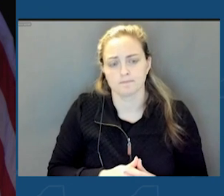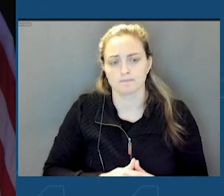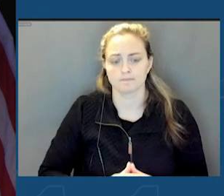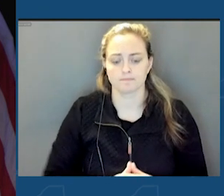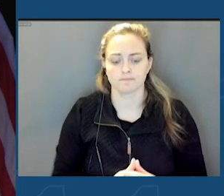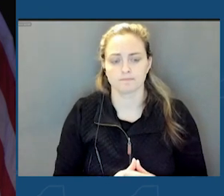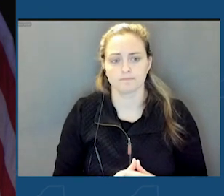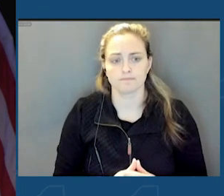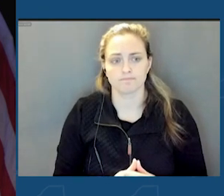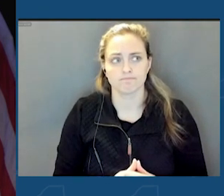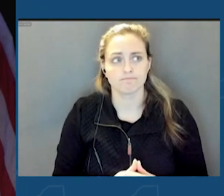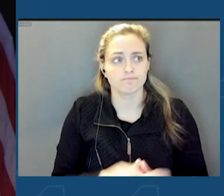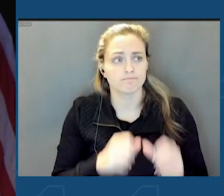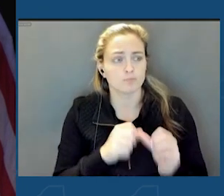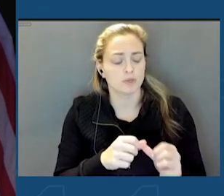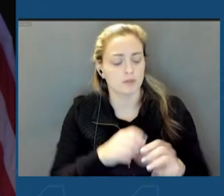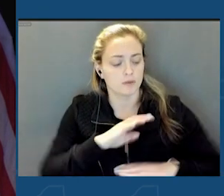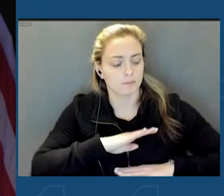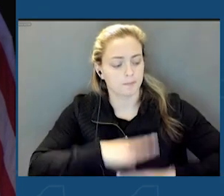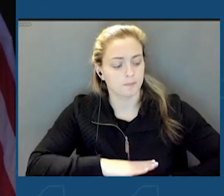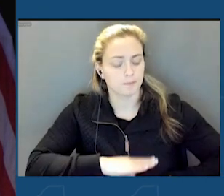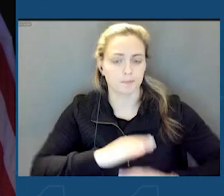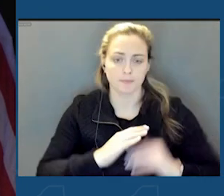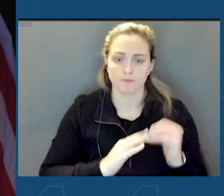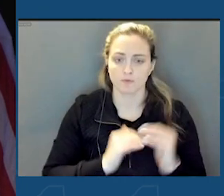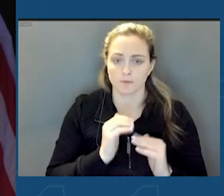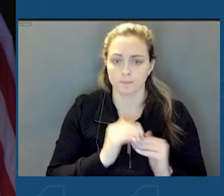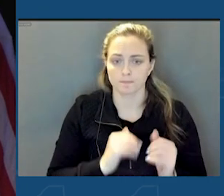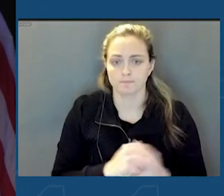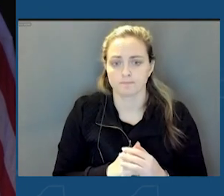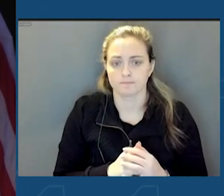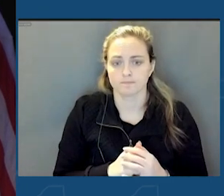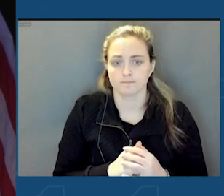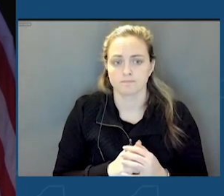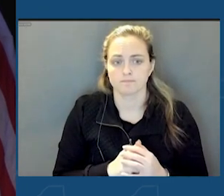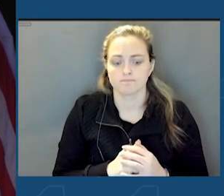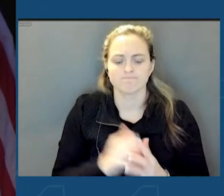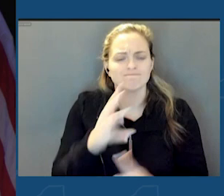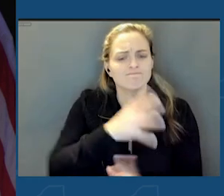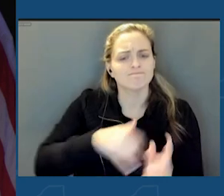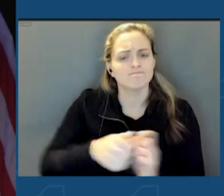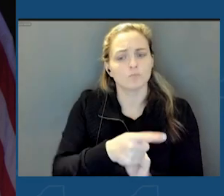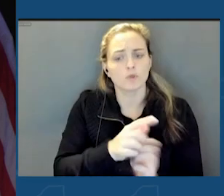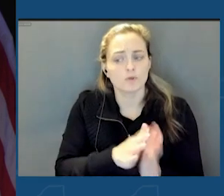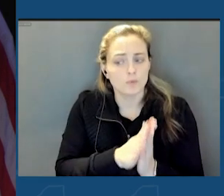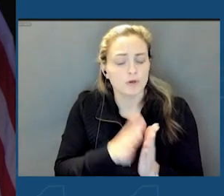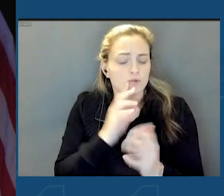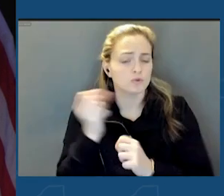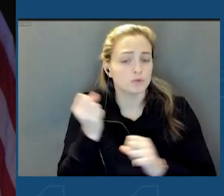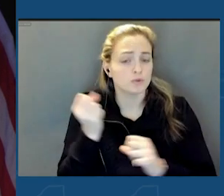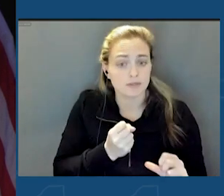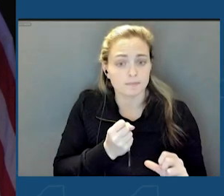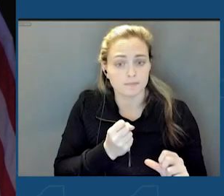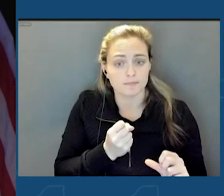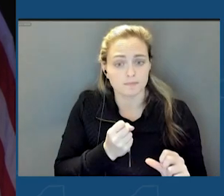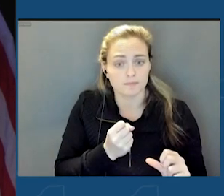Bring them consolation and comfort. Surround them with our prayers for strength.